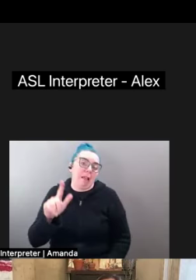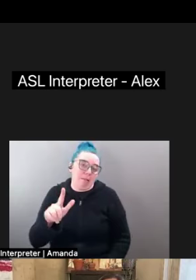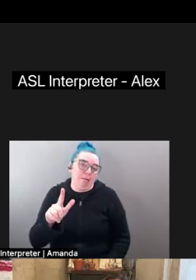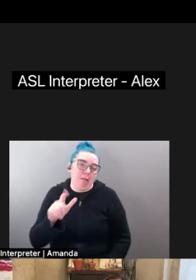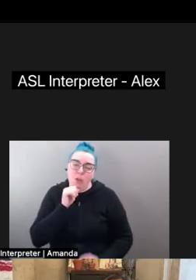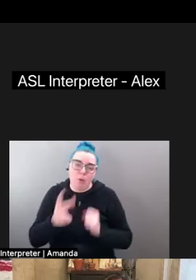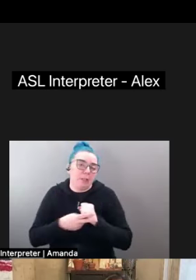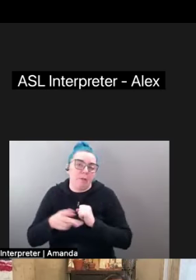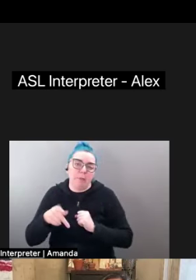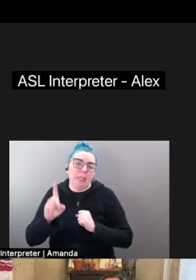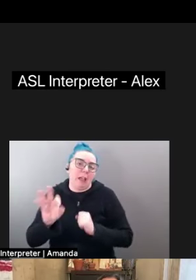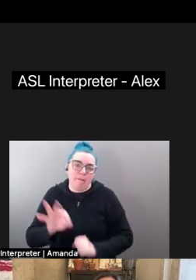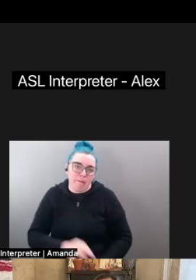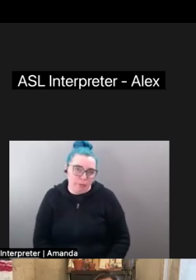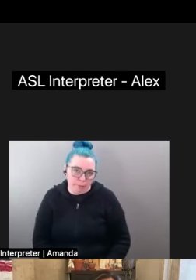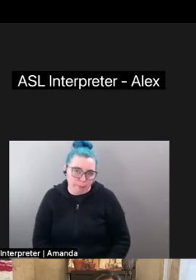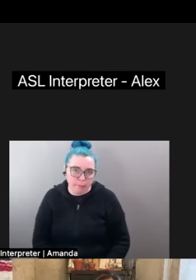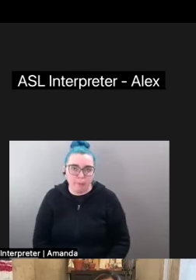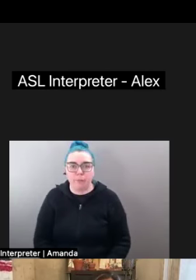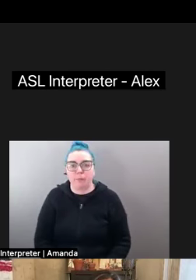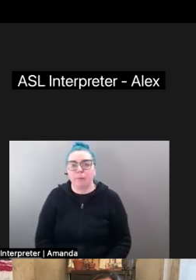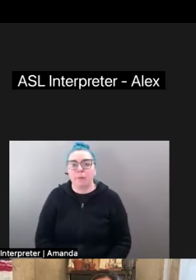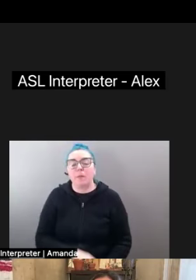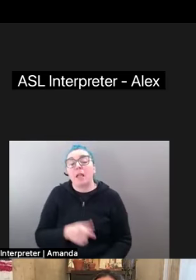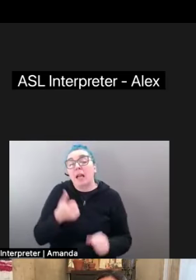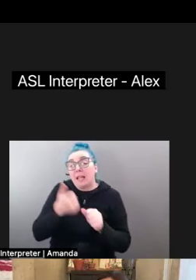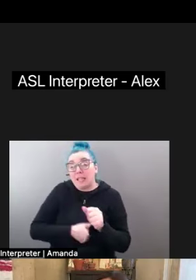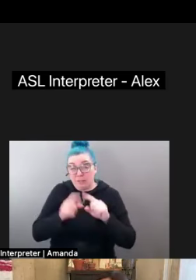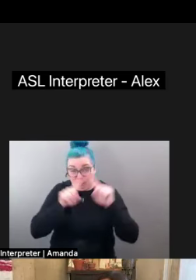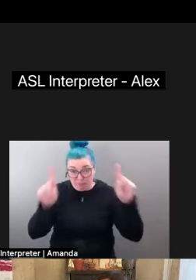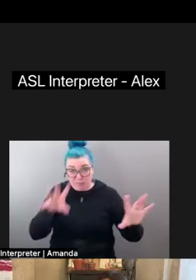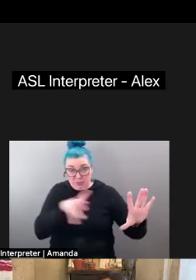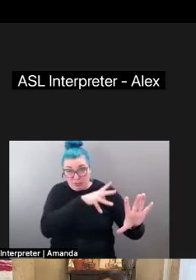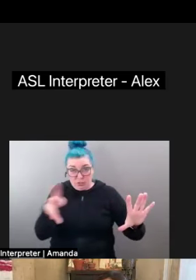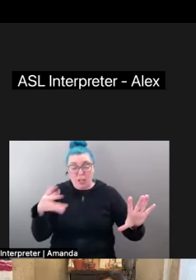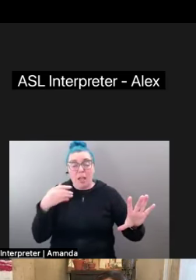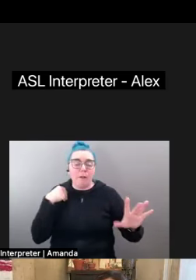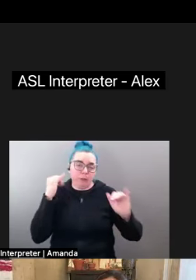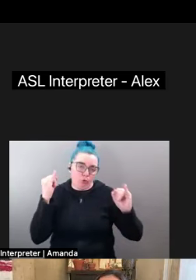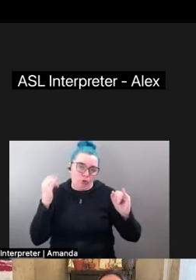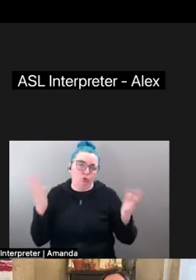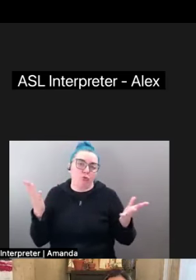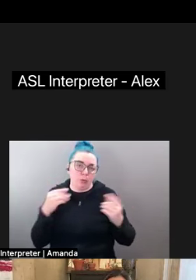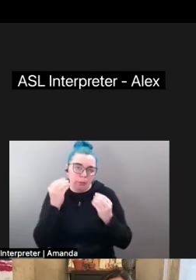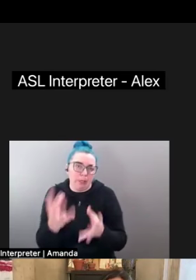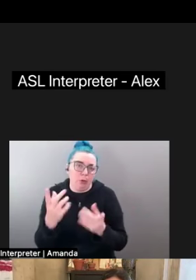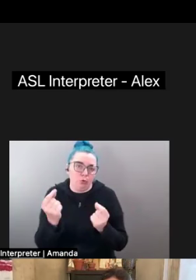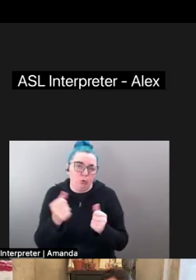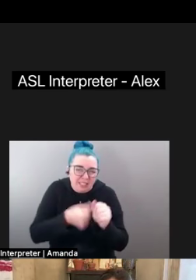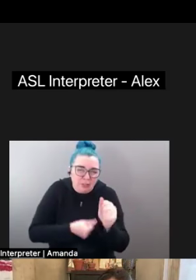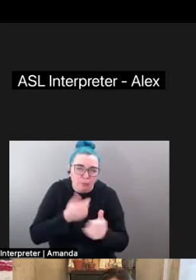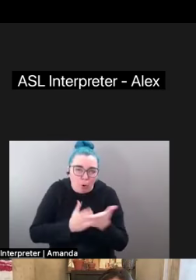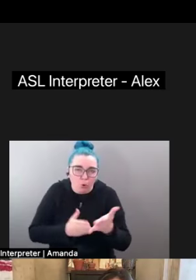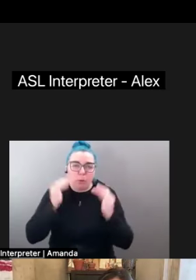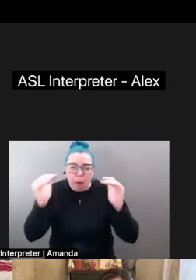outlines examples for each line and tells you kind of how to navigate the form. and there's more columns in the established